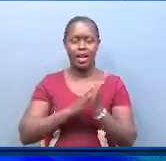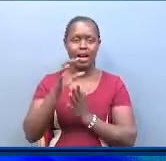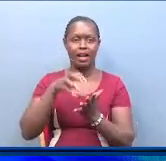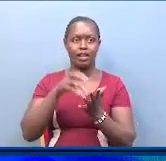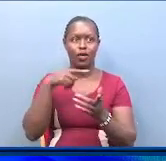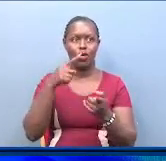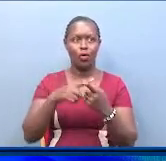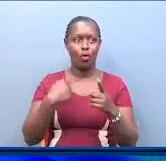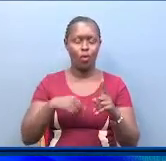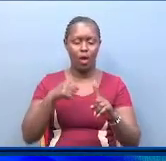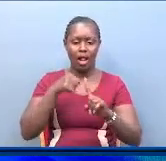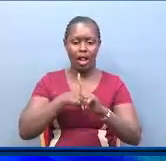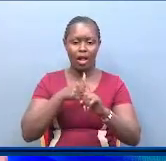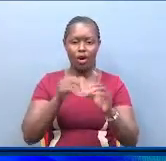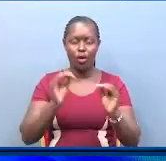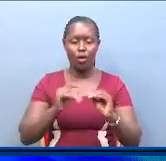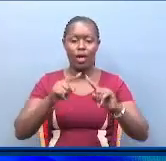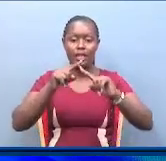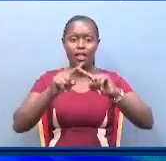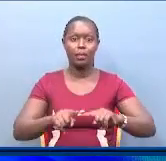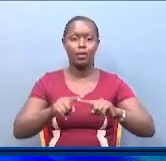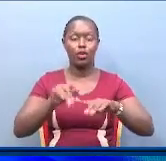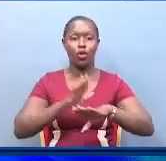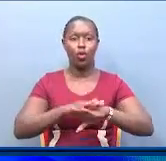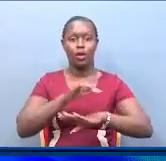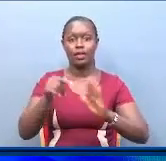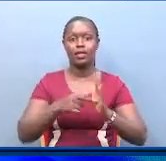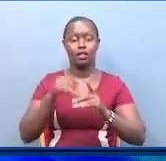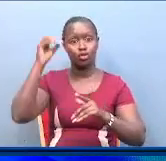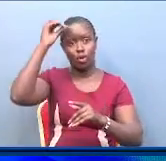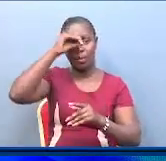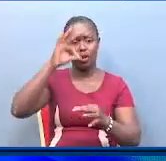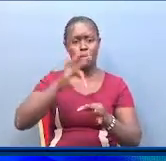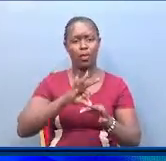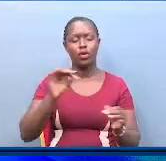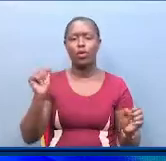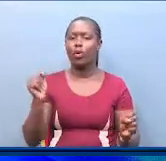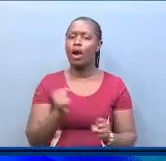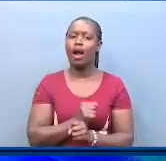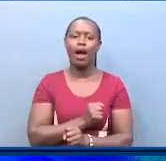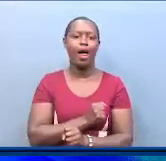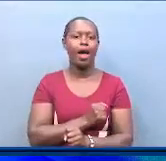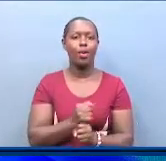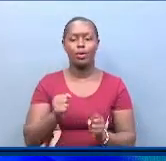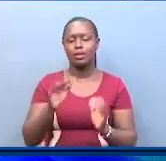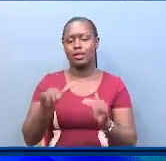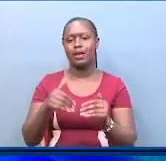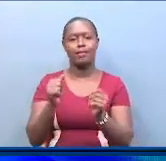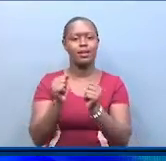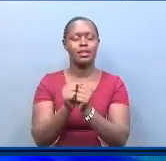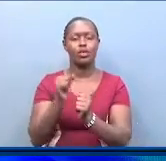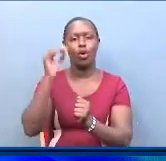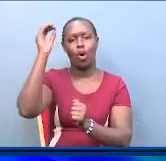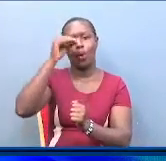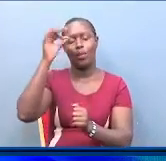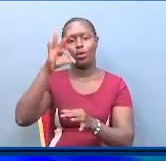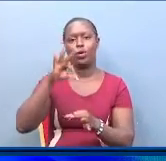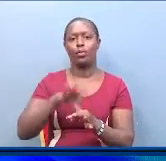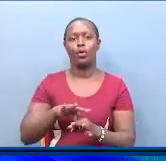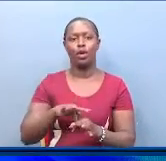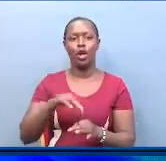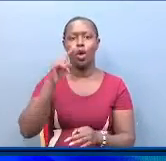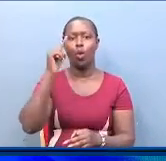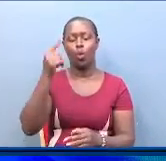effort. They're depending on these opinion polls in town. You cannot release 10 opinion polls